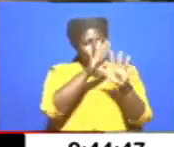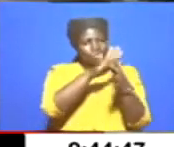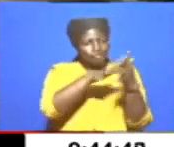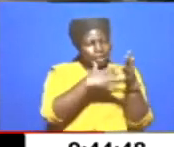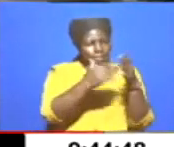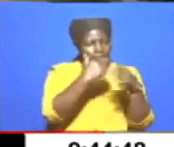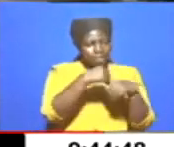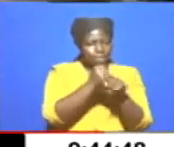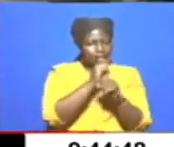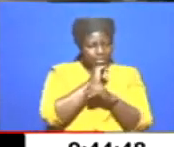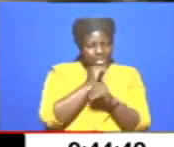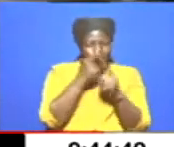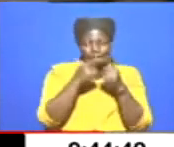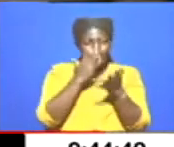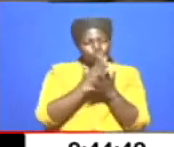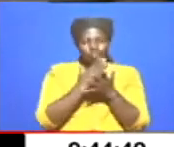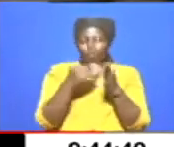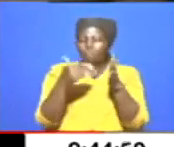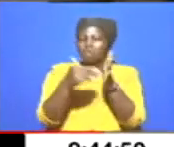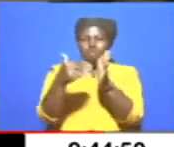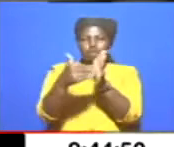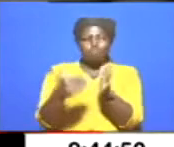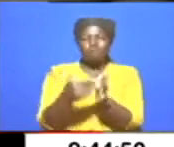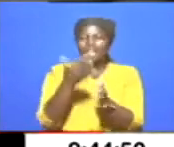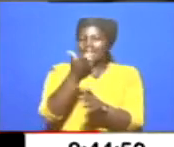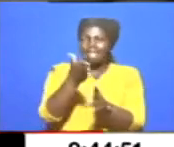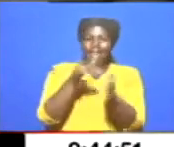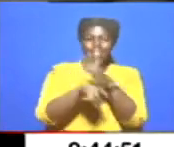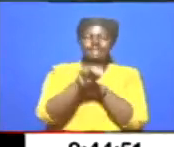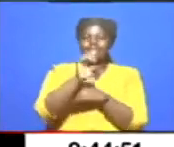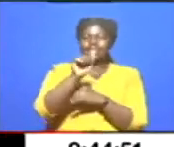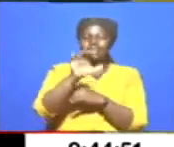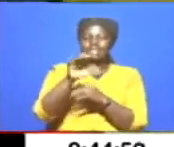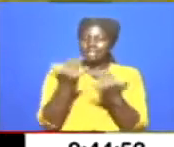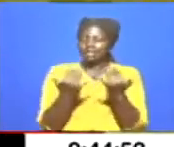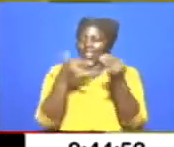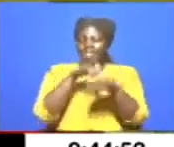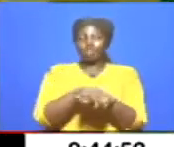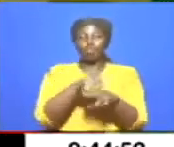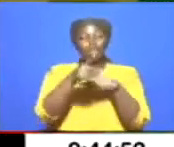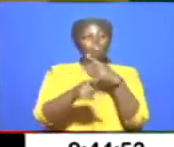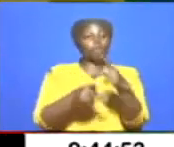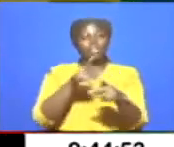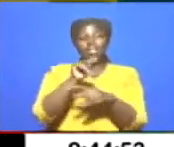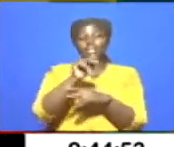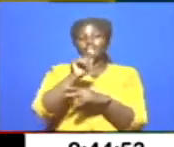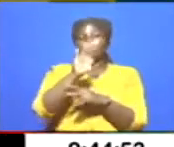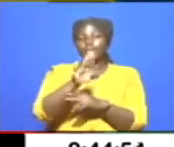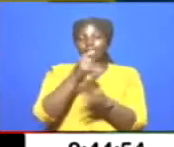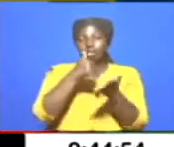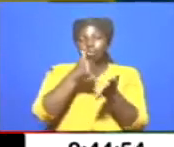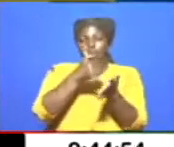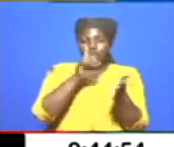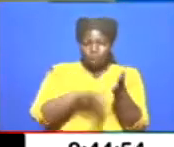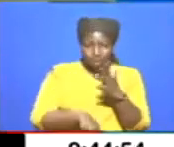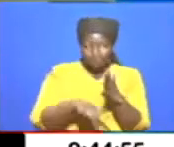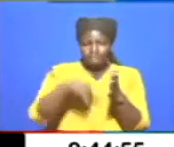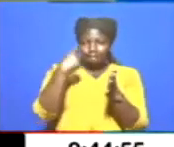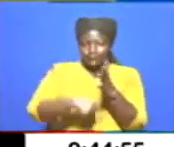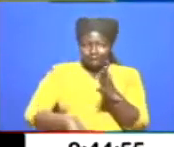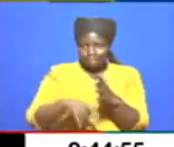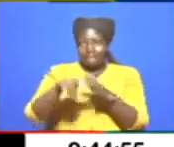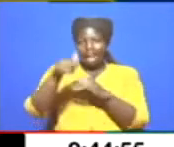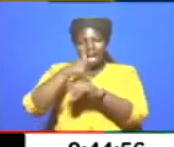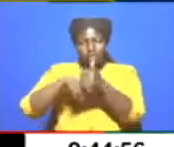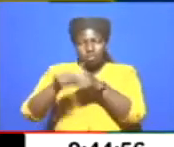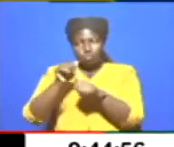non-tariff barriers still lie at the heart of the EAC integration process. NTBs include tax-like measures that impose a